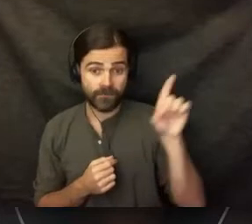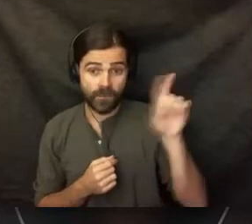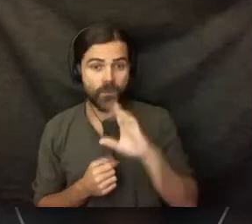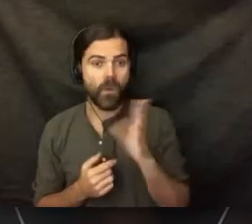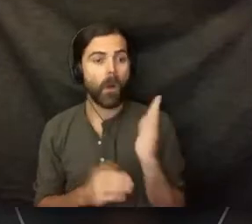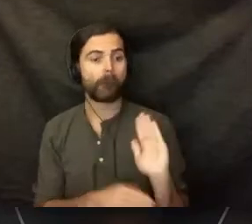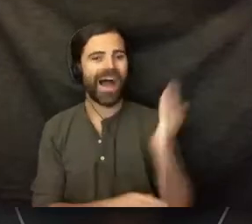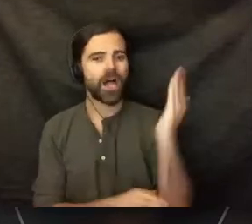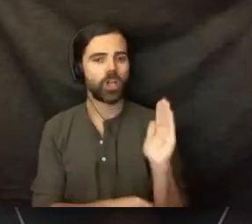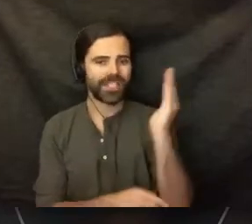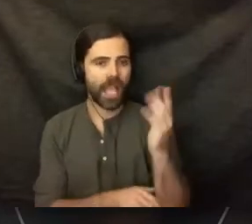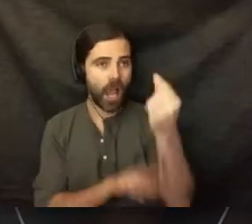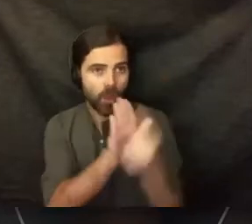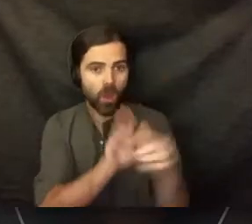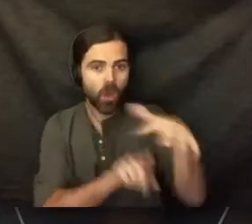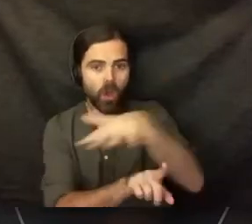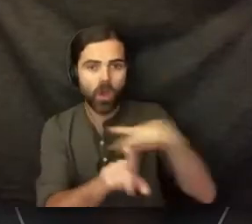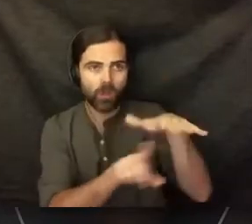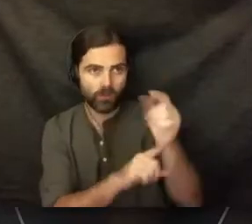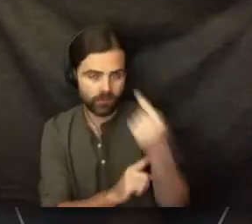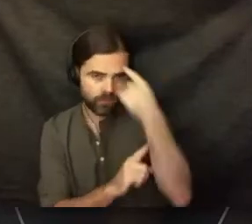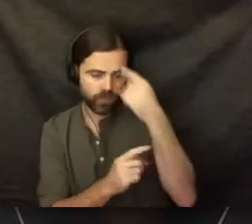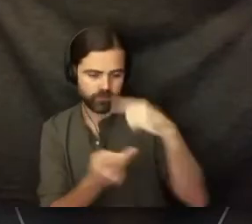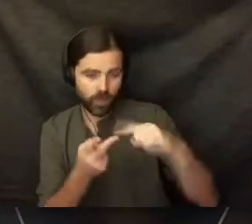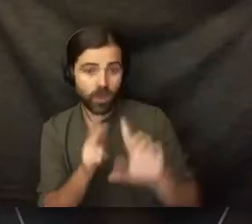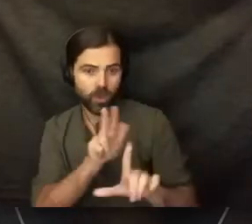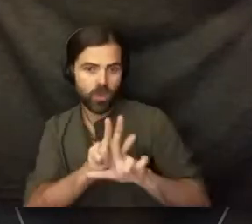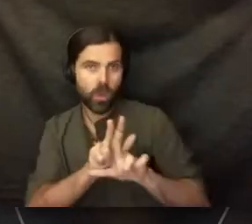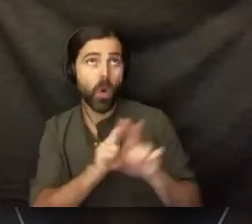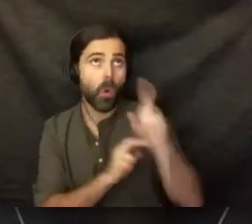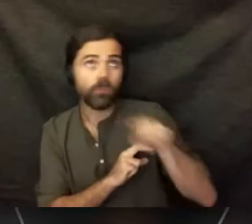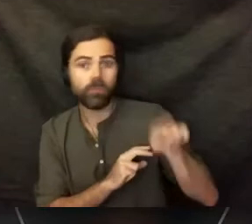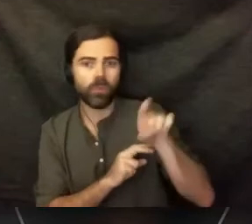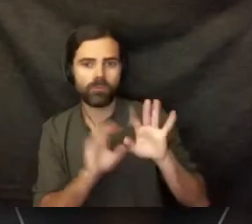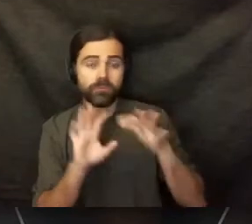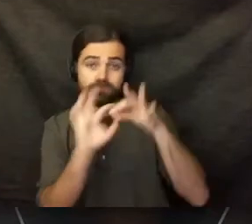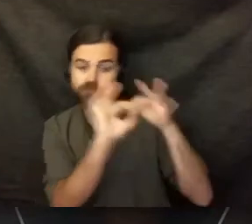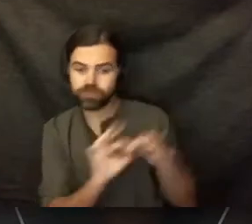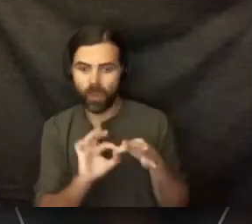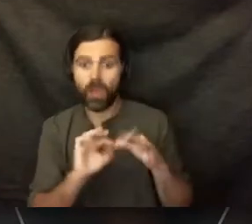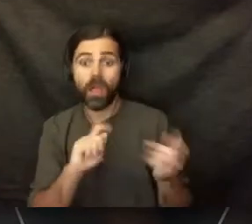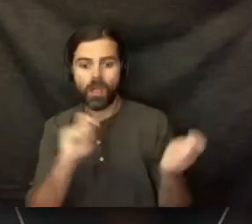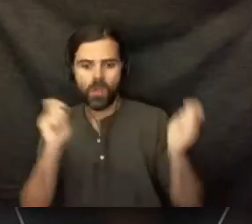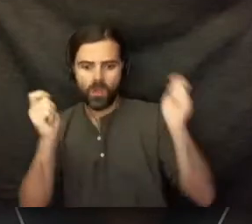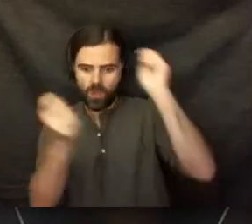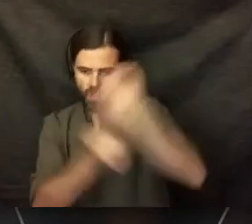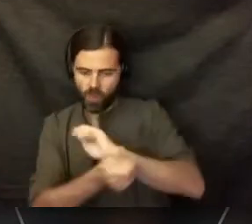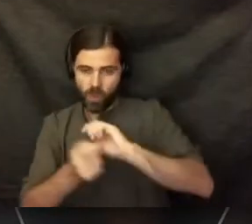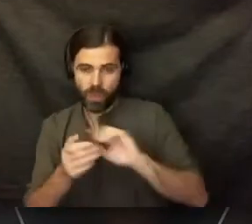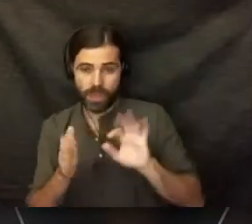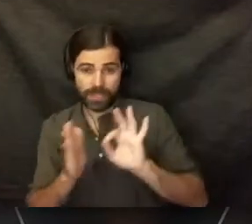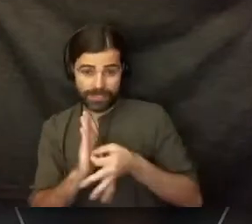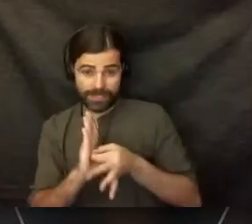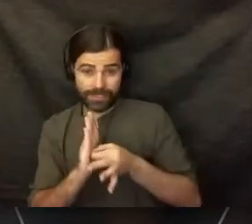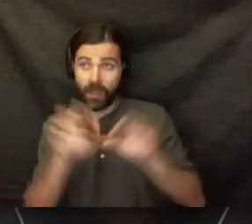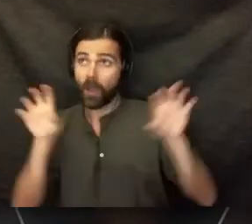side. Yes, they also need to be at policy and regulation. So orchestration of change across the system requires a movement of interventions. How do